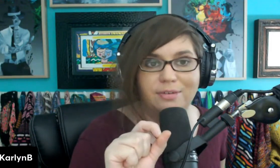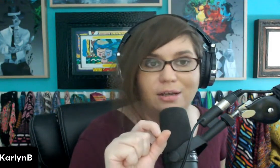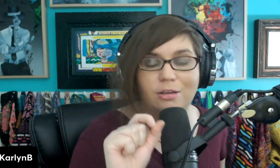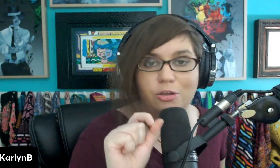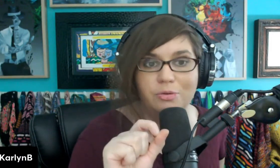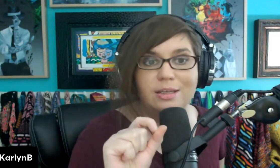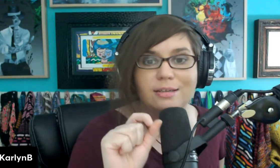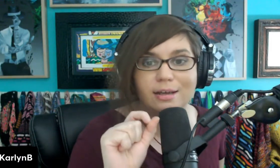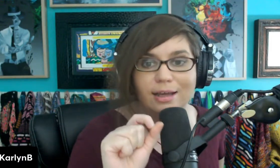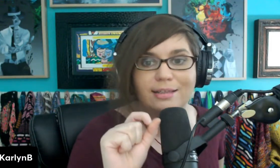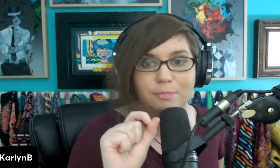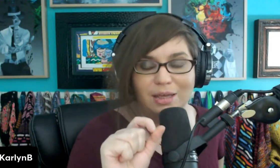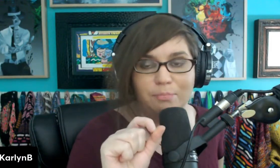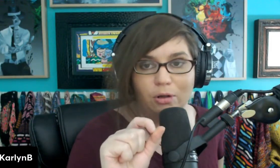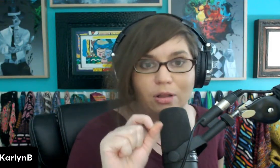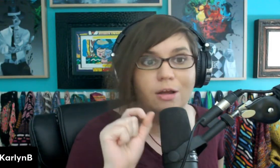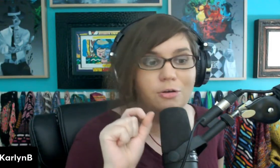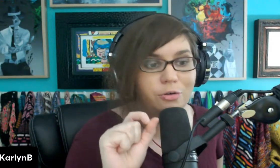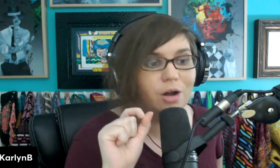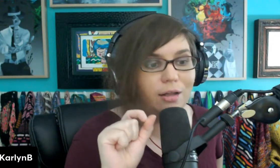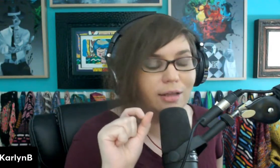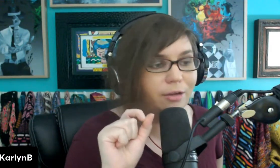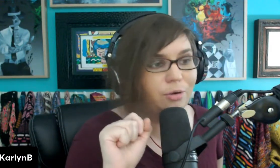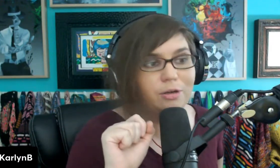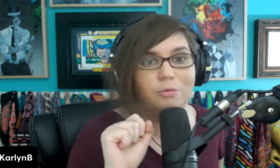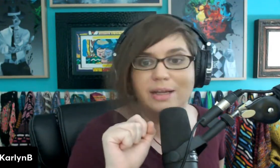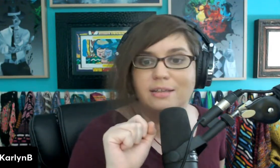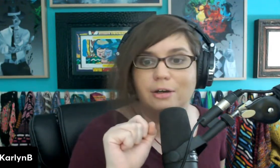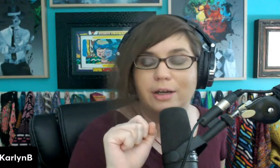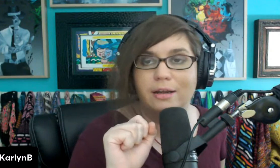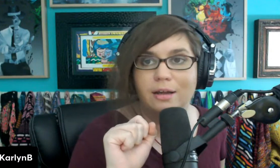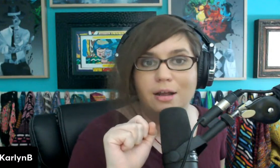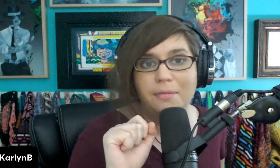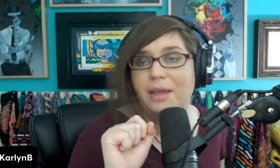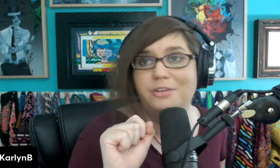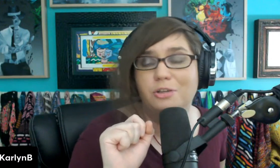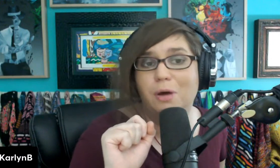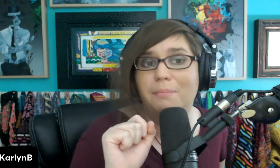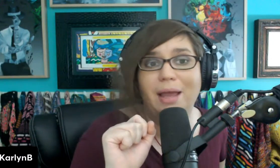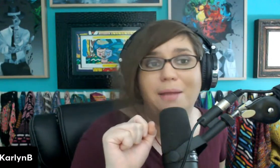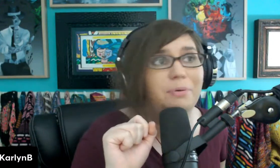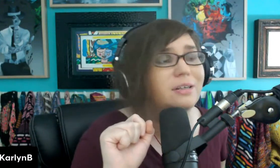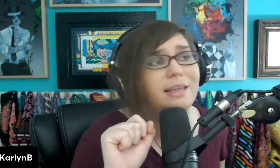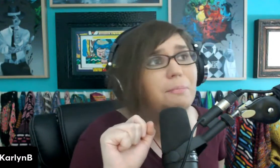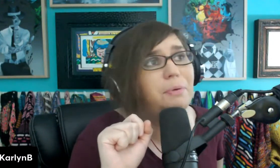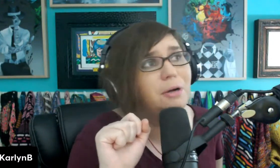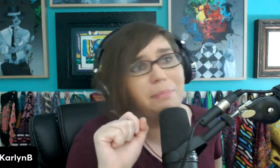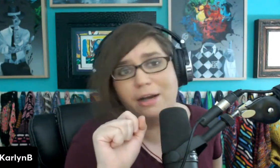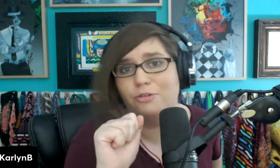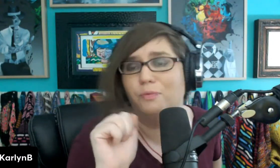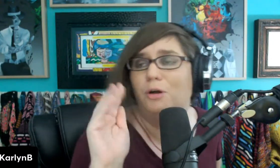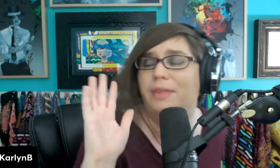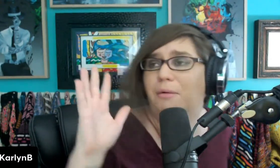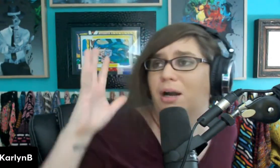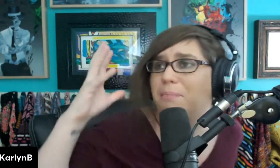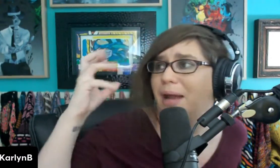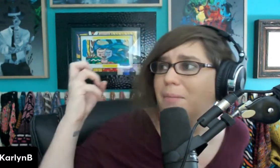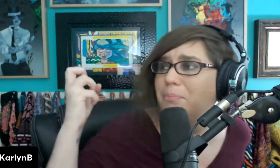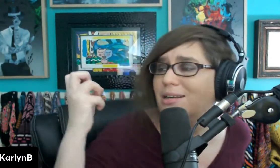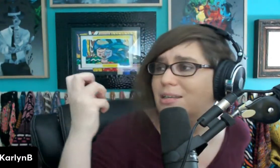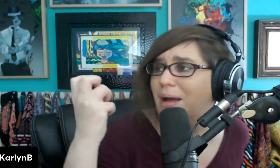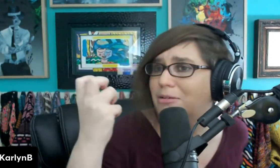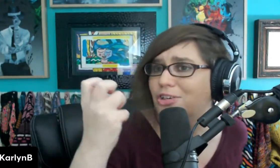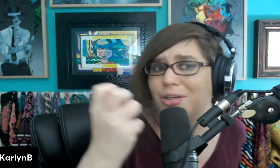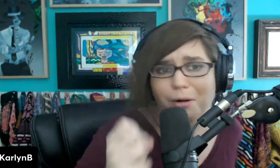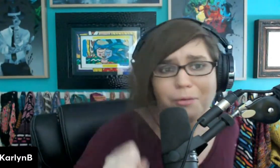left uses against people who do not like critical race theory? They just want to ban books. They're book banners. They want to ban